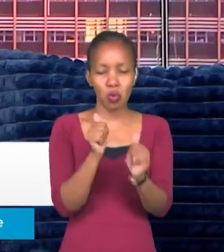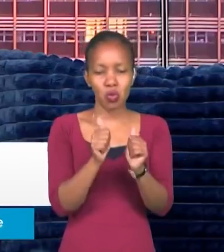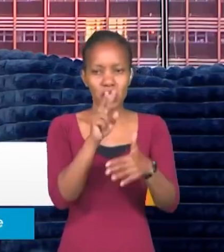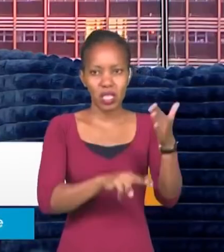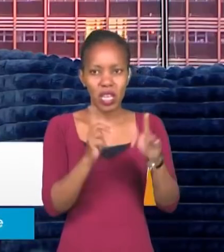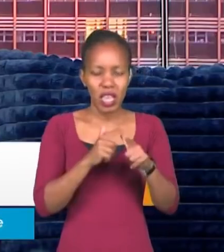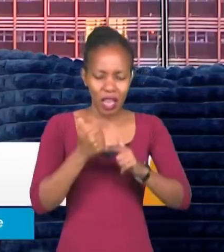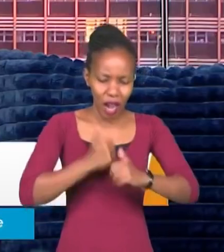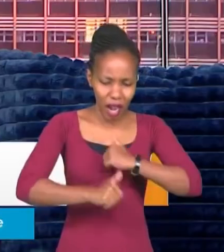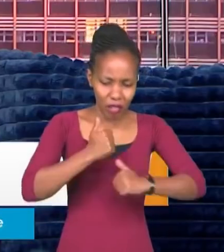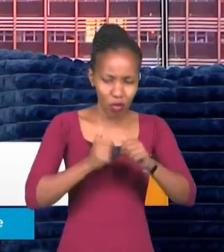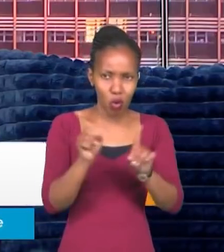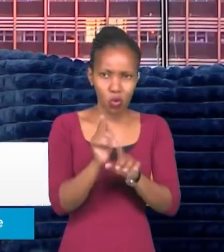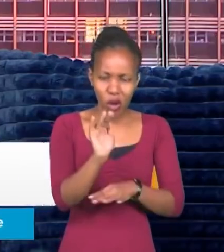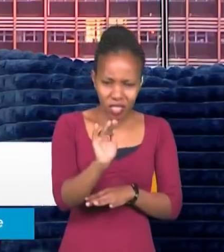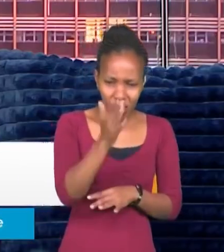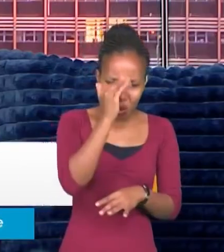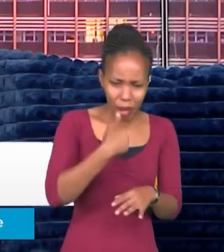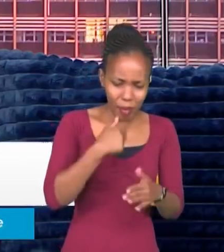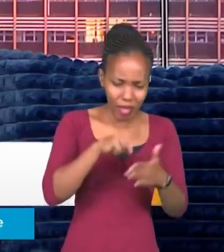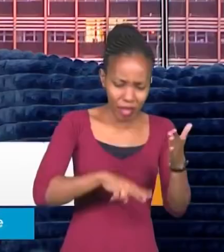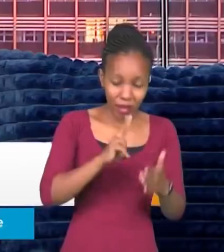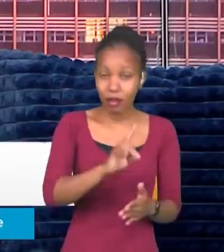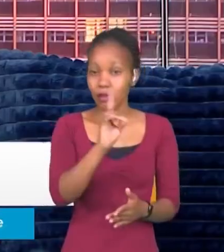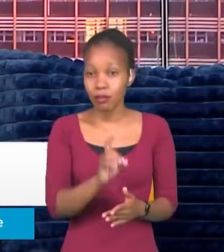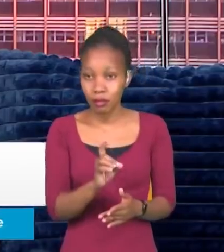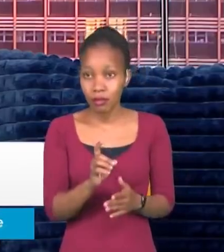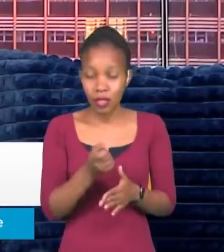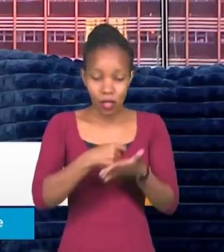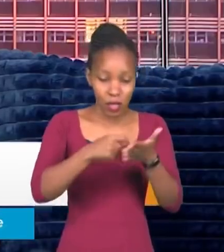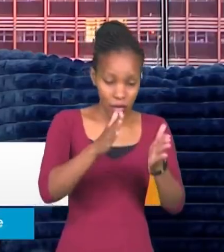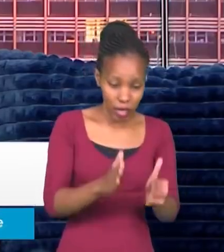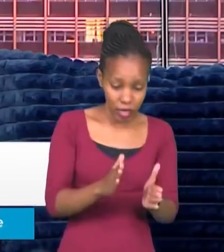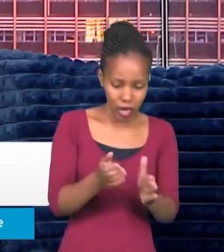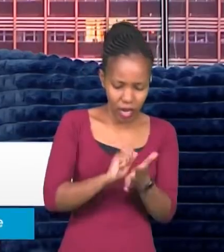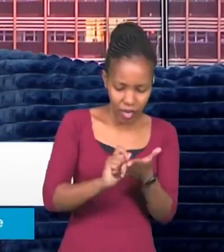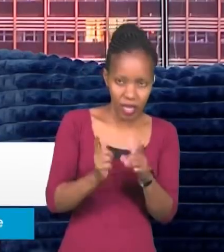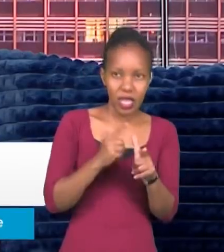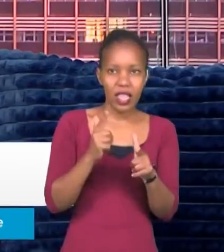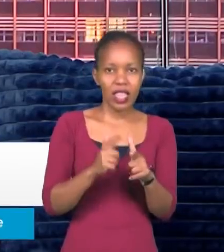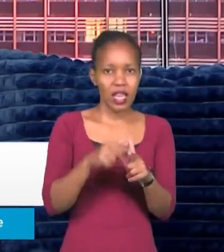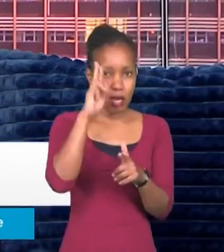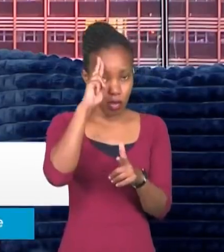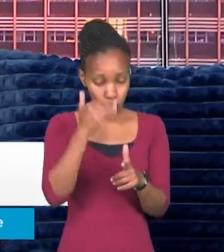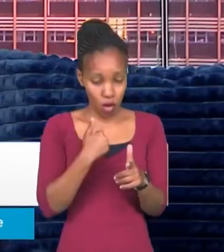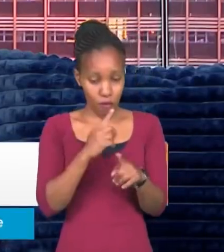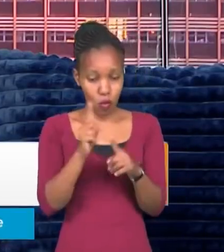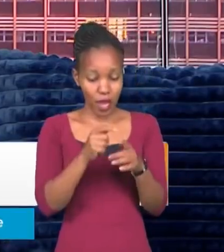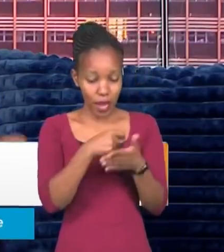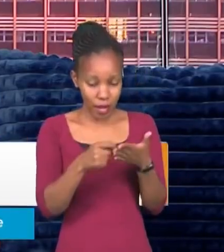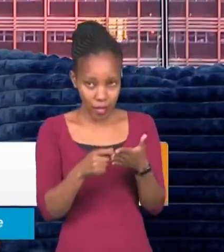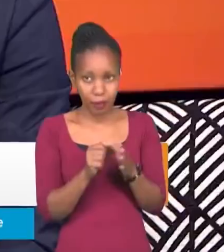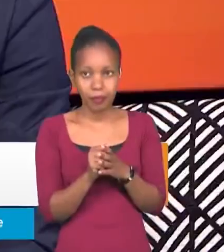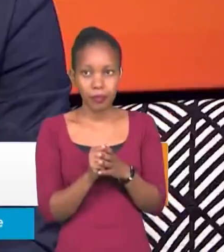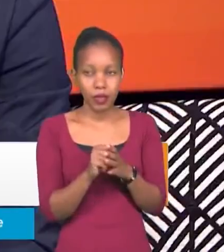be active and ask yourself, why am I reading in the first place? Because when a writer is writing, they write for a reason. And that's where we talk about